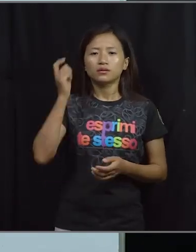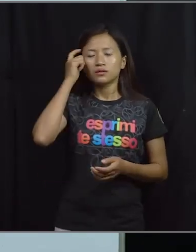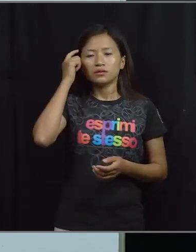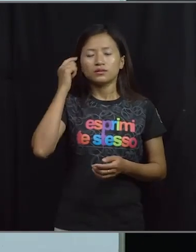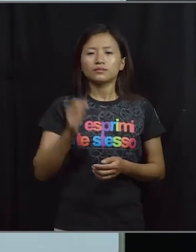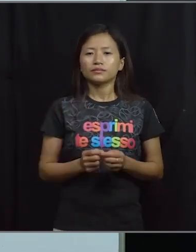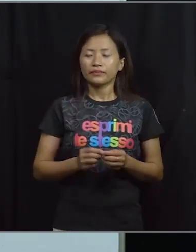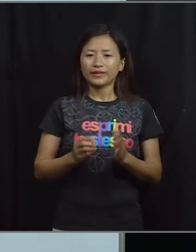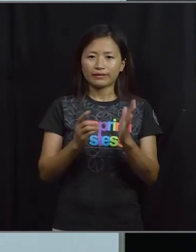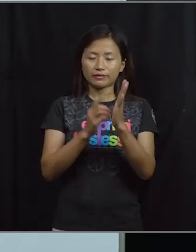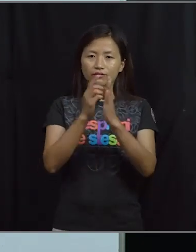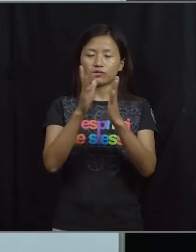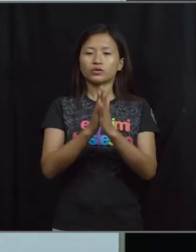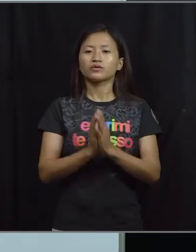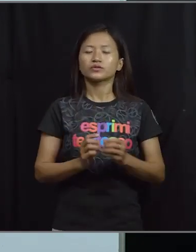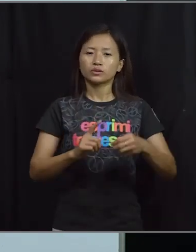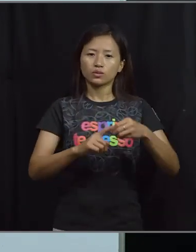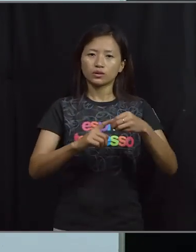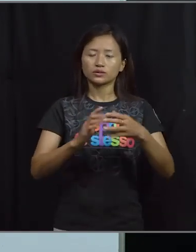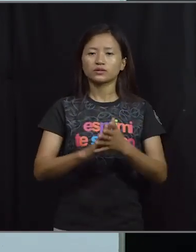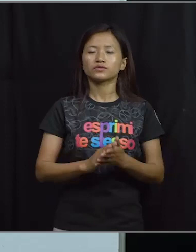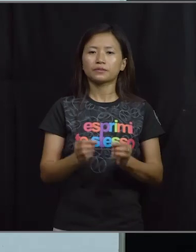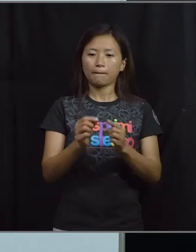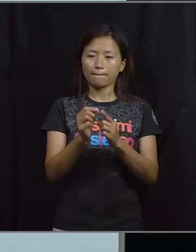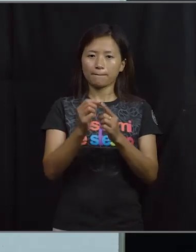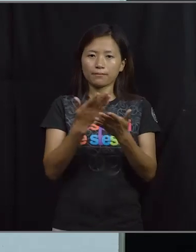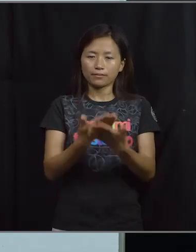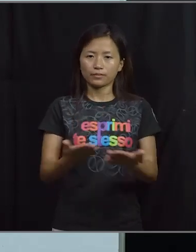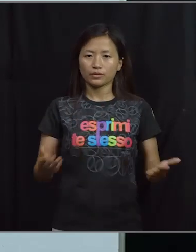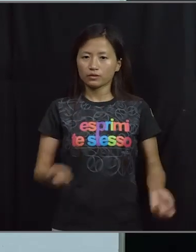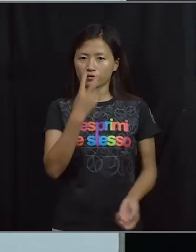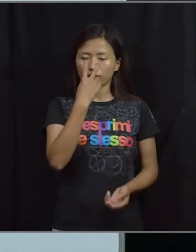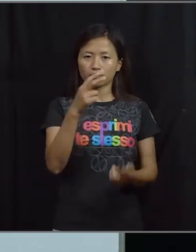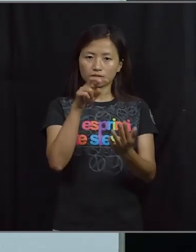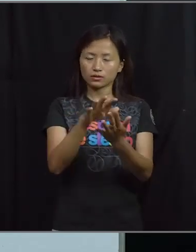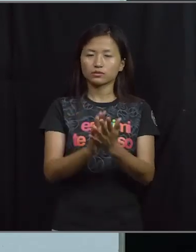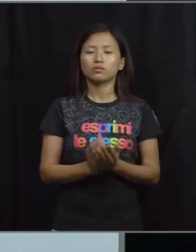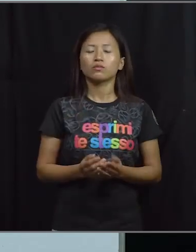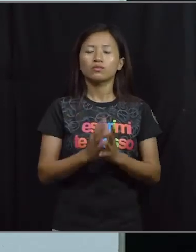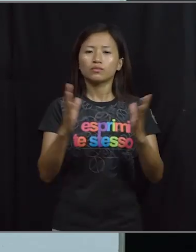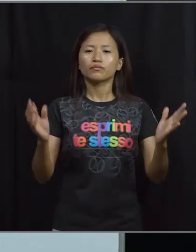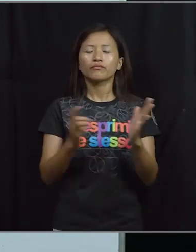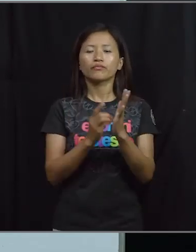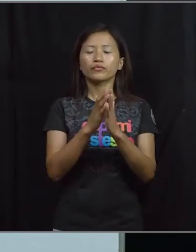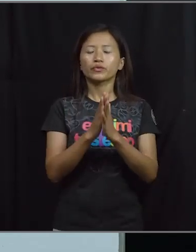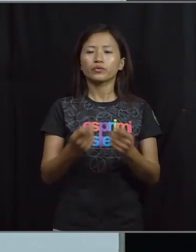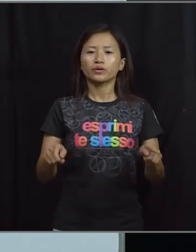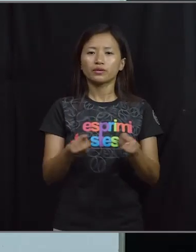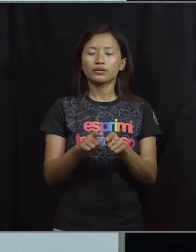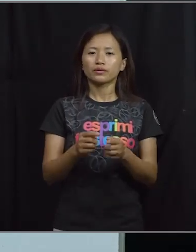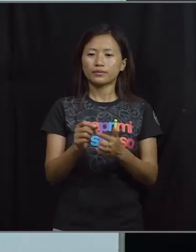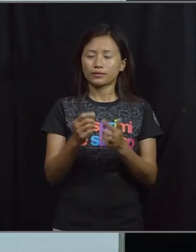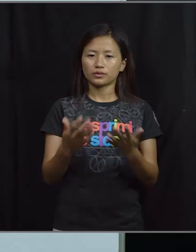the development and the quality of the product. They focus more on the quality and development of the product and bringing